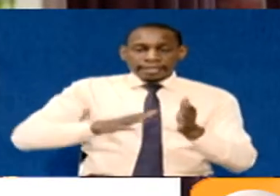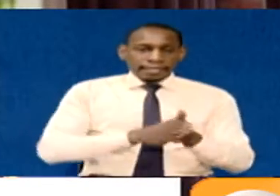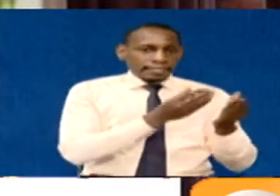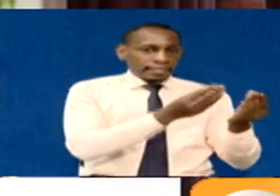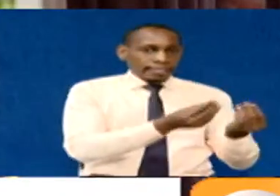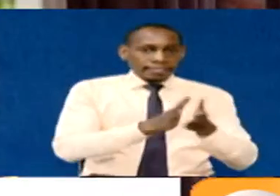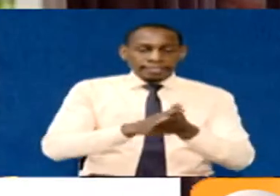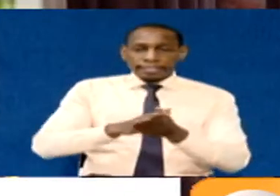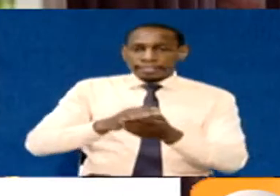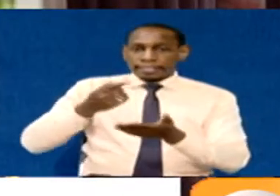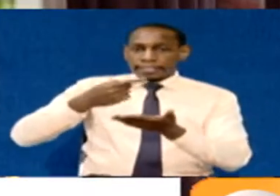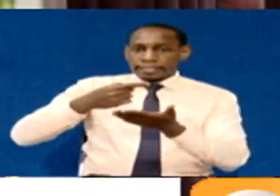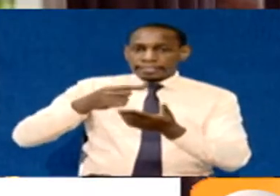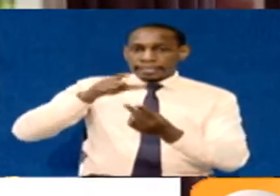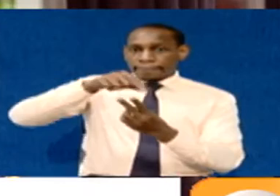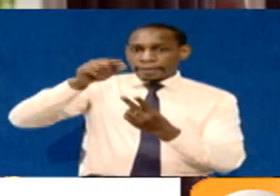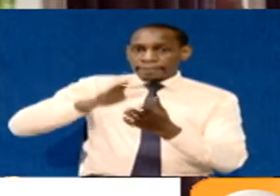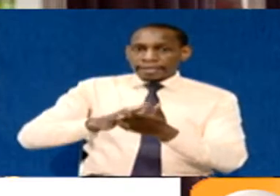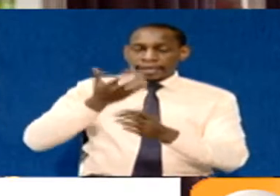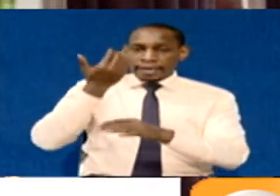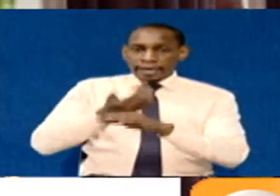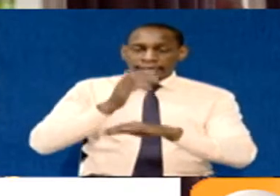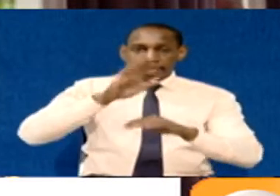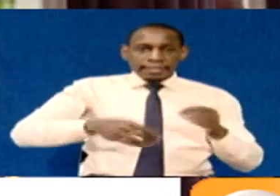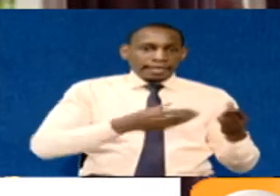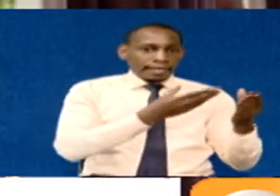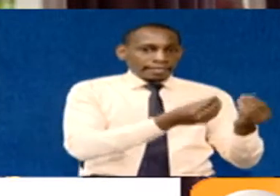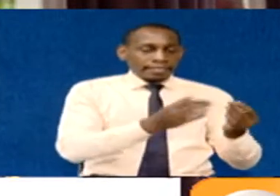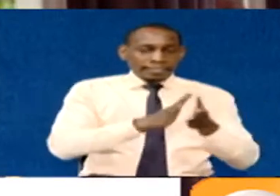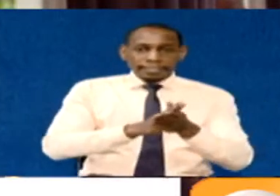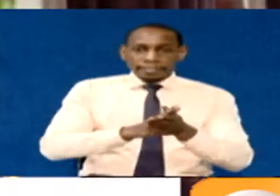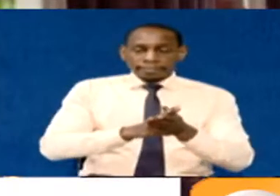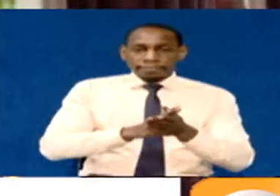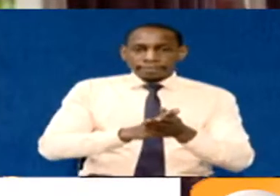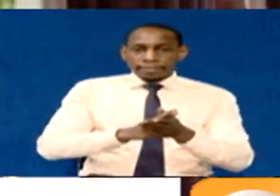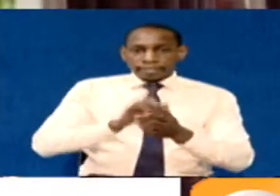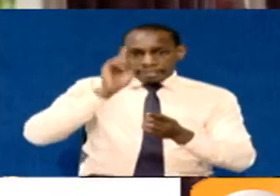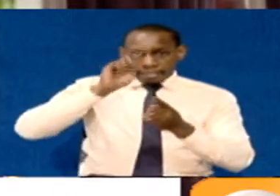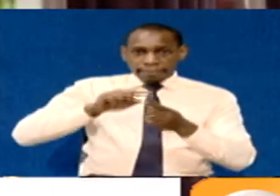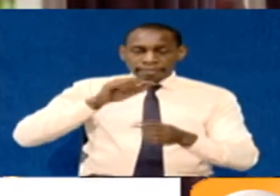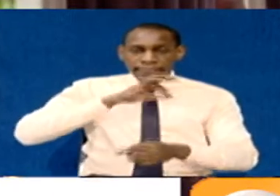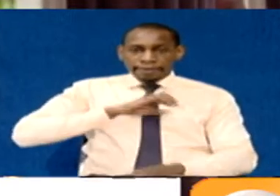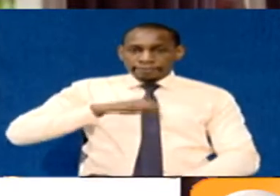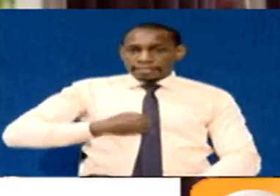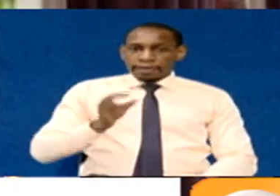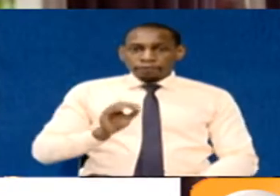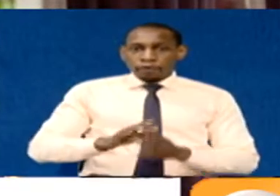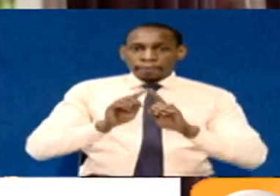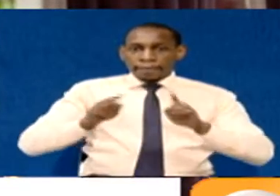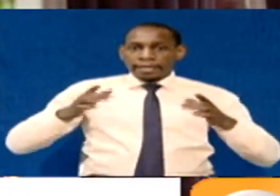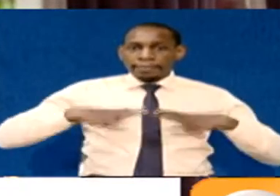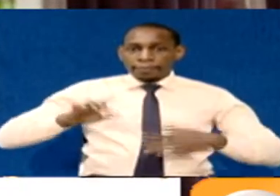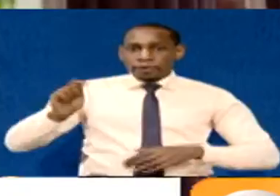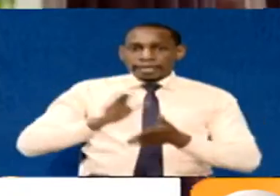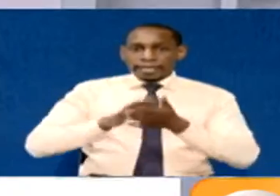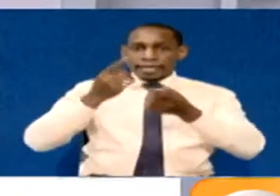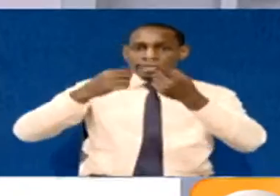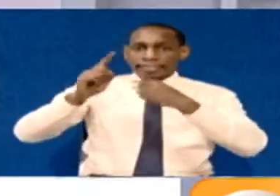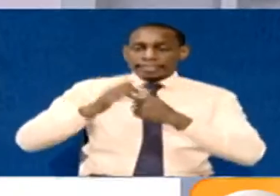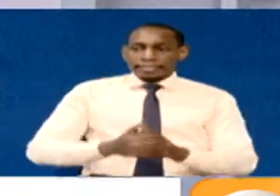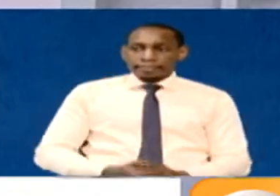will choose the hard over the easy, and I am not doing this for myself, but for the people of Kenya and for